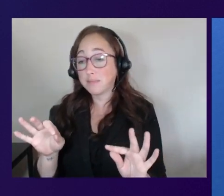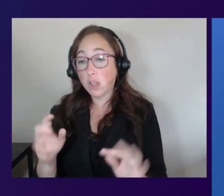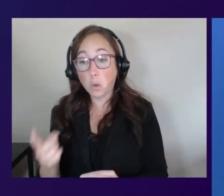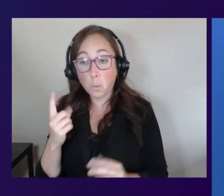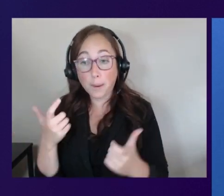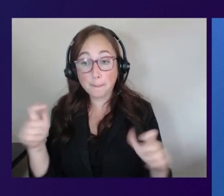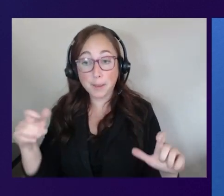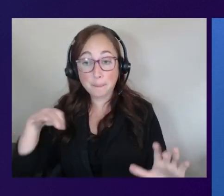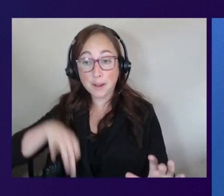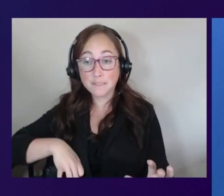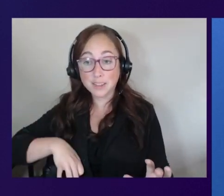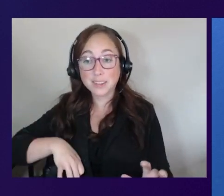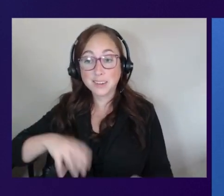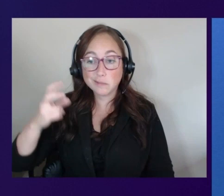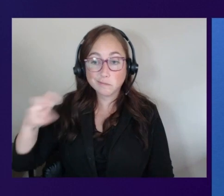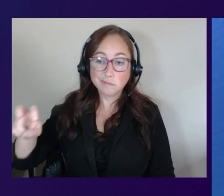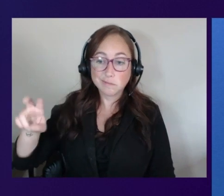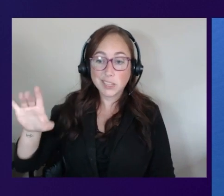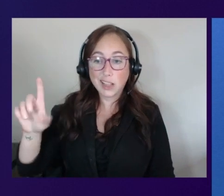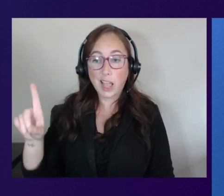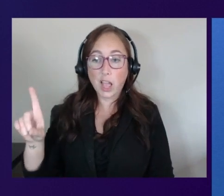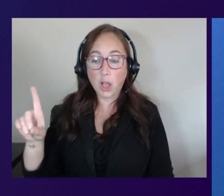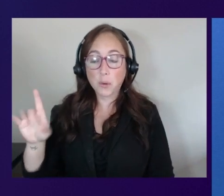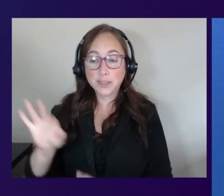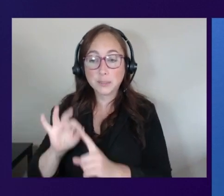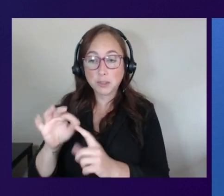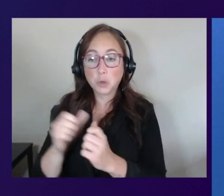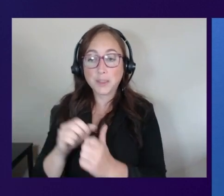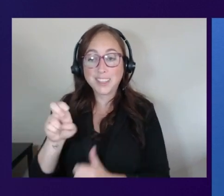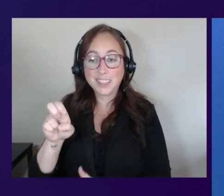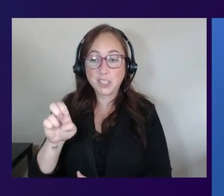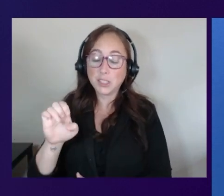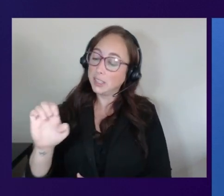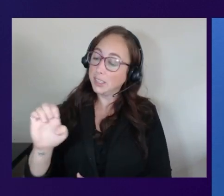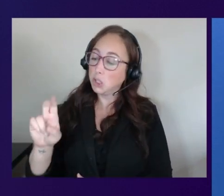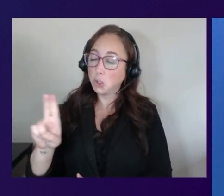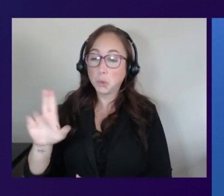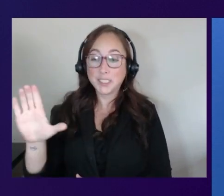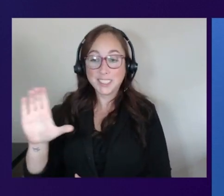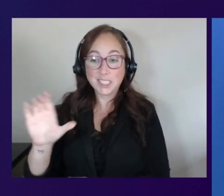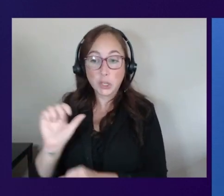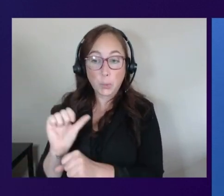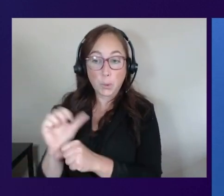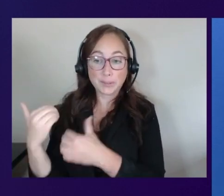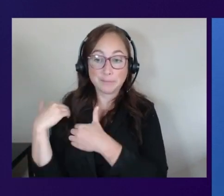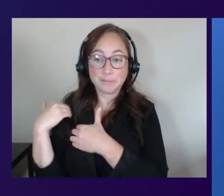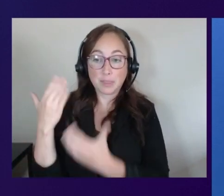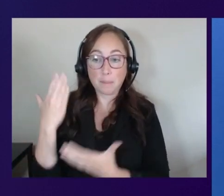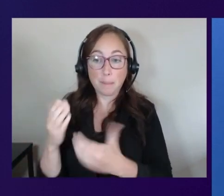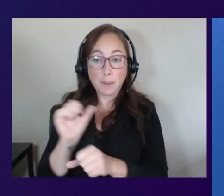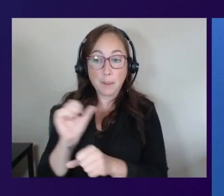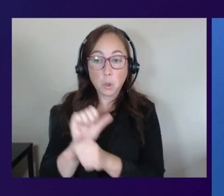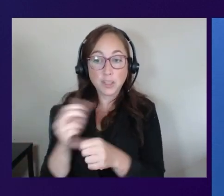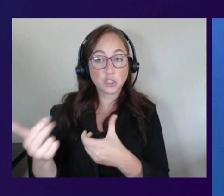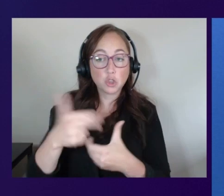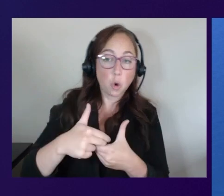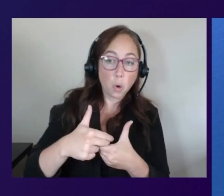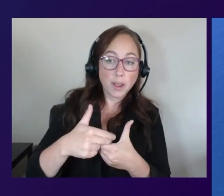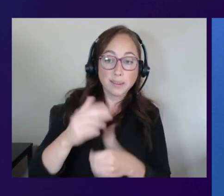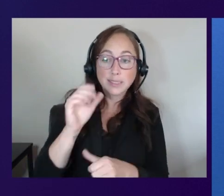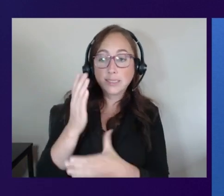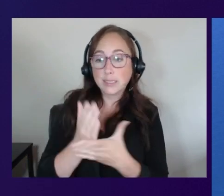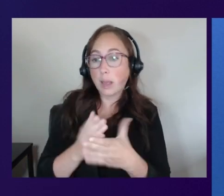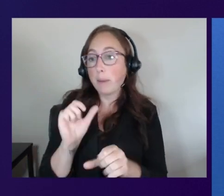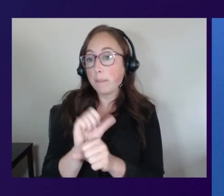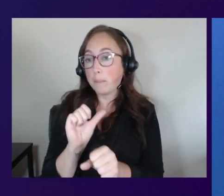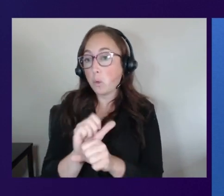of moving to the cloud, especially with end user workloads, is you might have employees joining, some leaving. So there's that